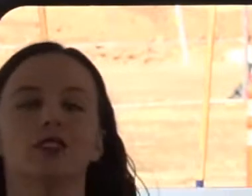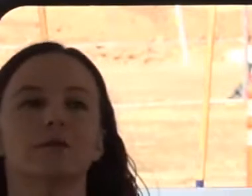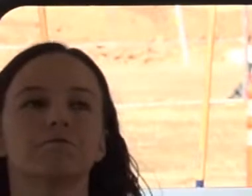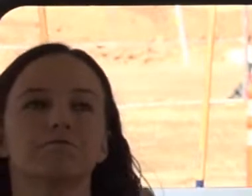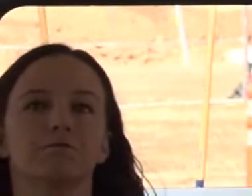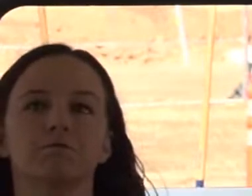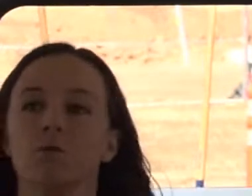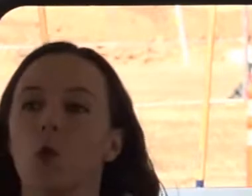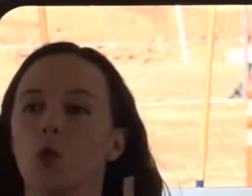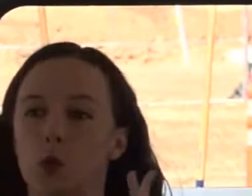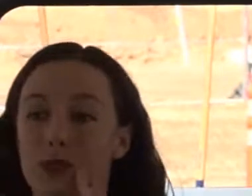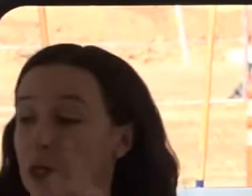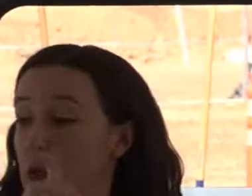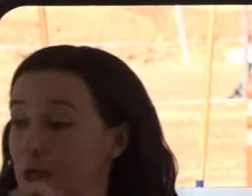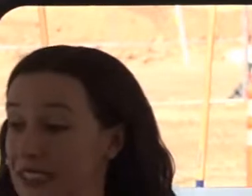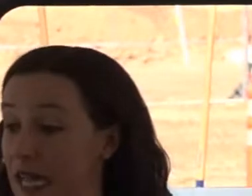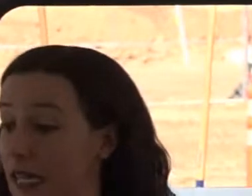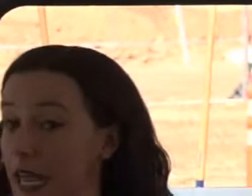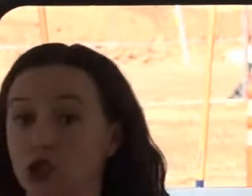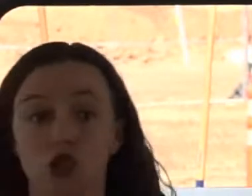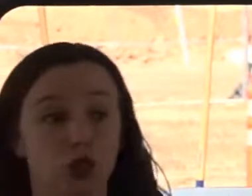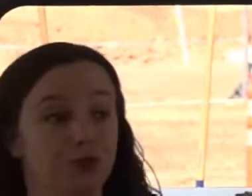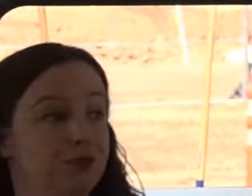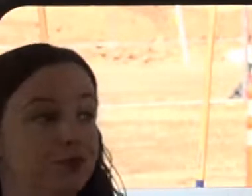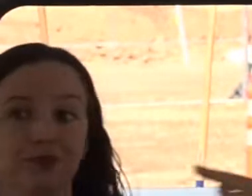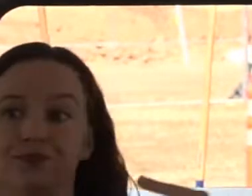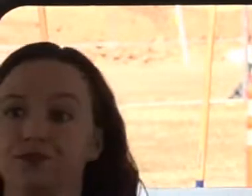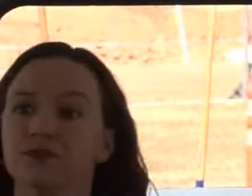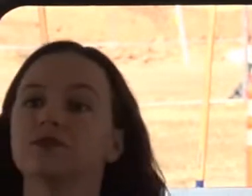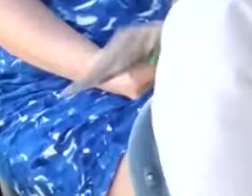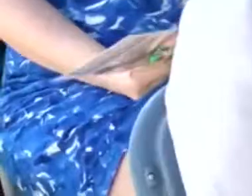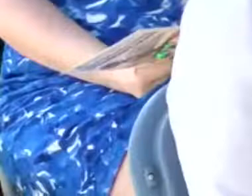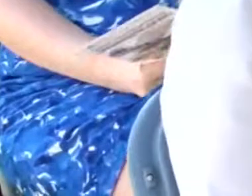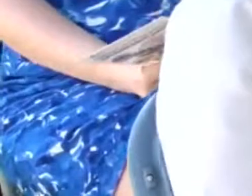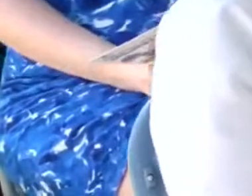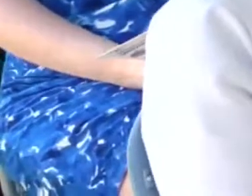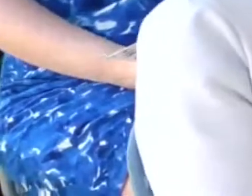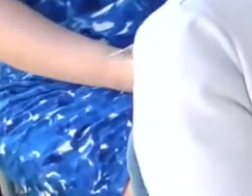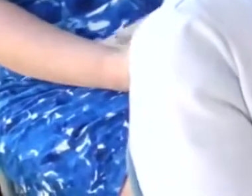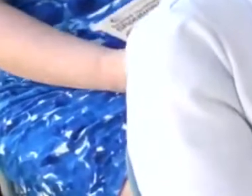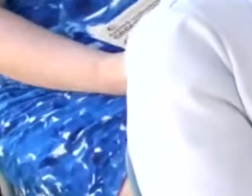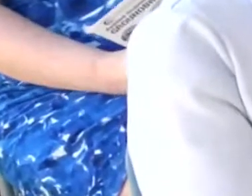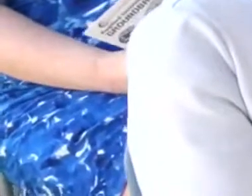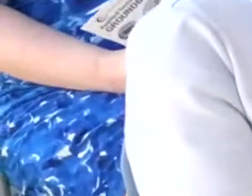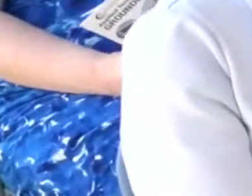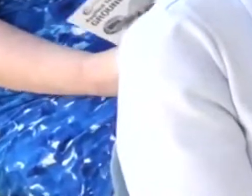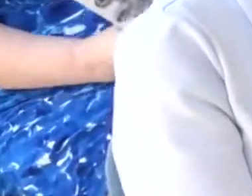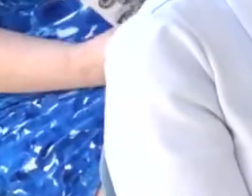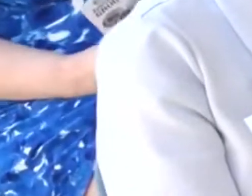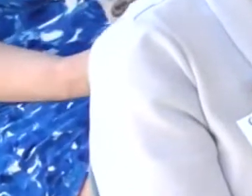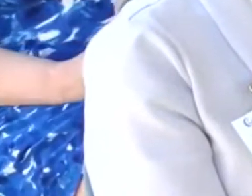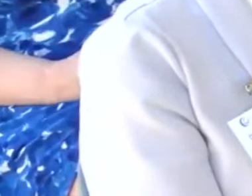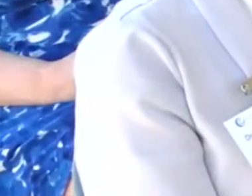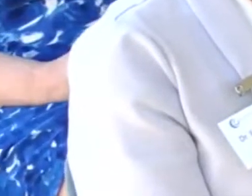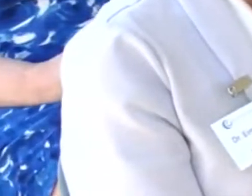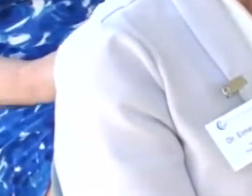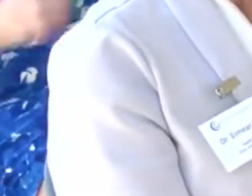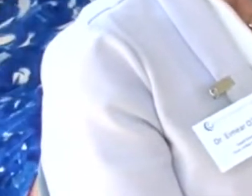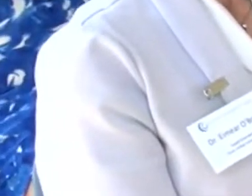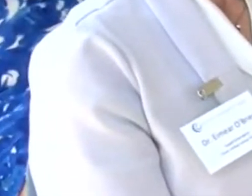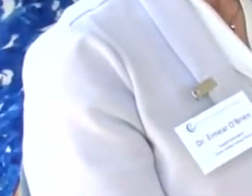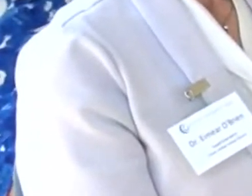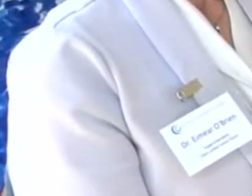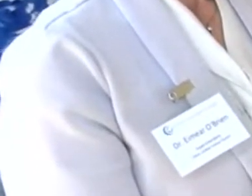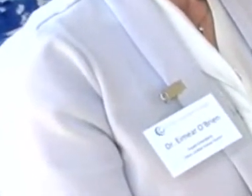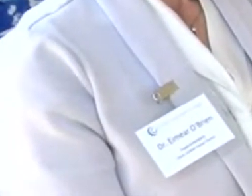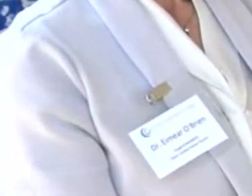and take a look who's sitting next to you. Take a look who's sitting next to you. I want you to remember this day because, as Debbie said, this has been a